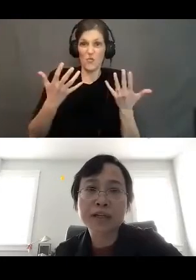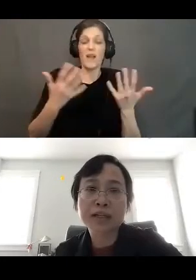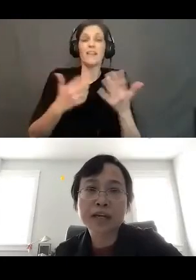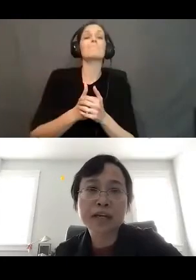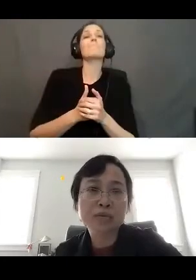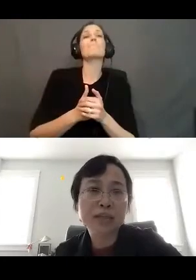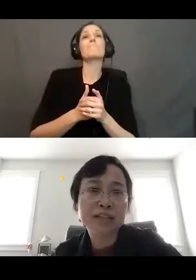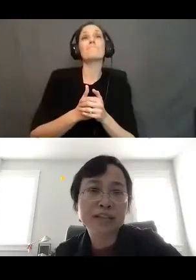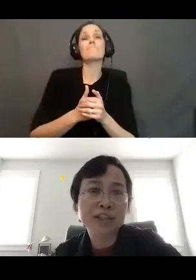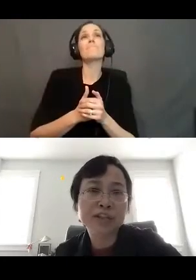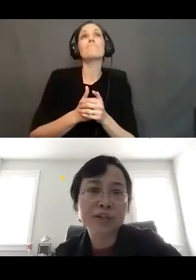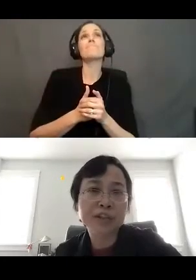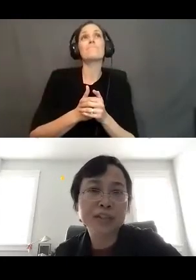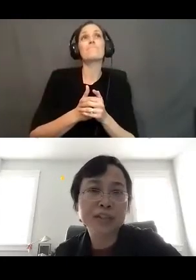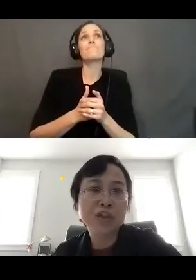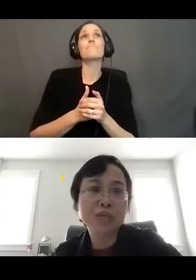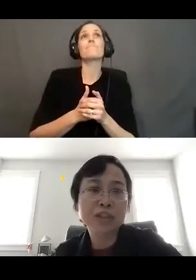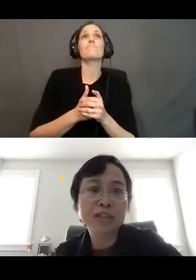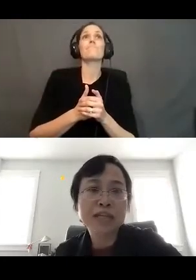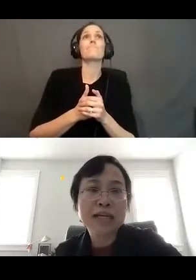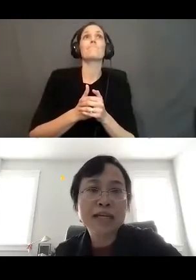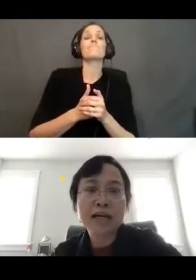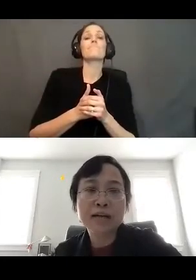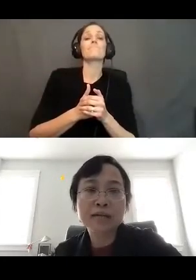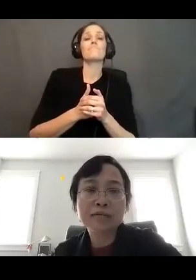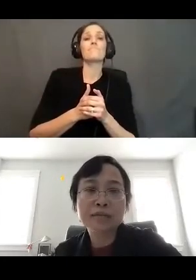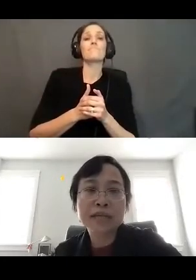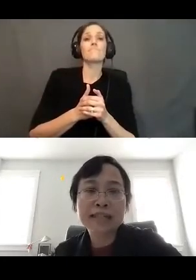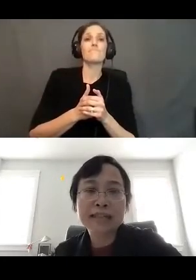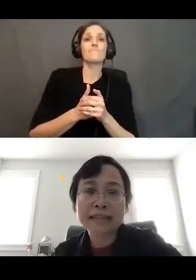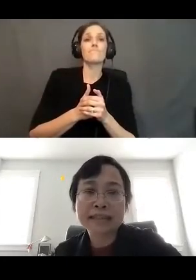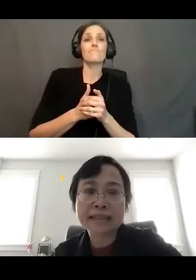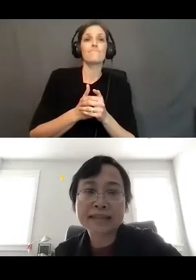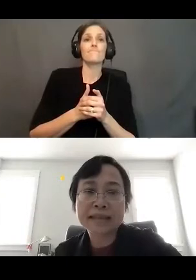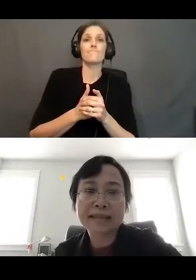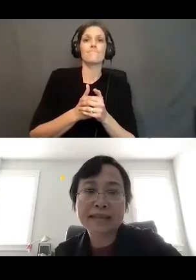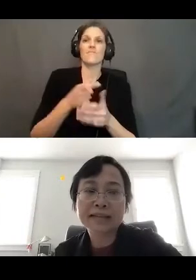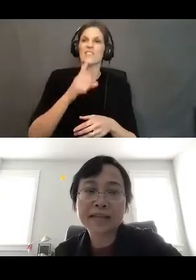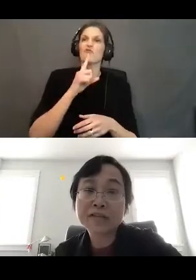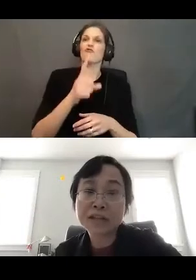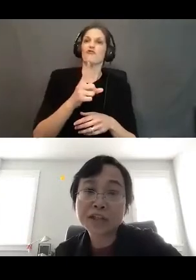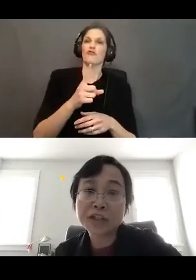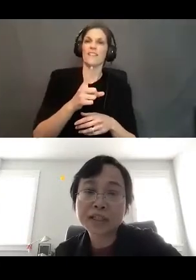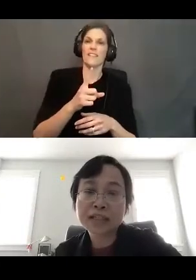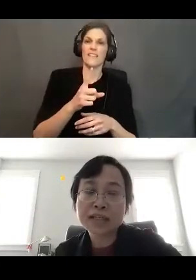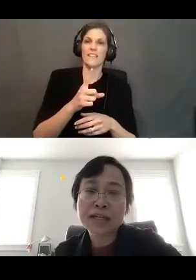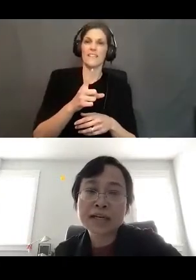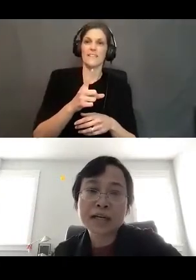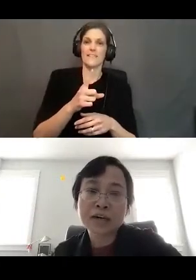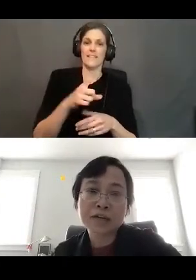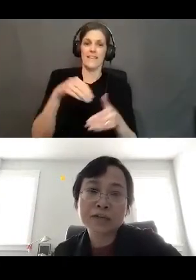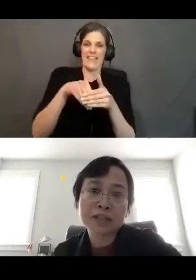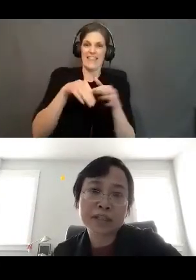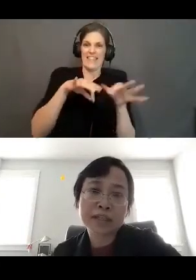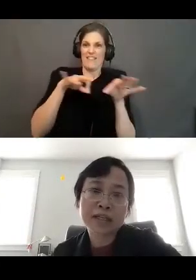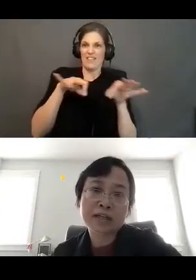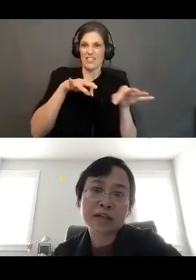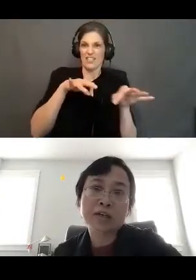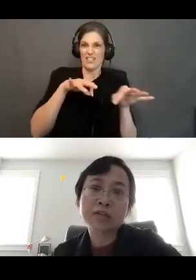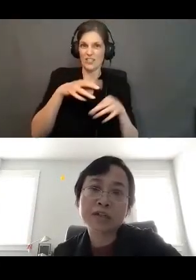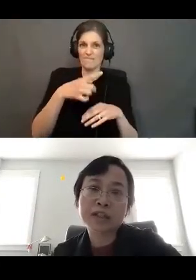measuring constructs such as student engagement lies in the definition of